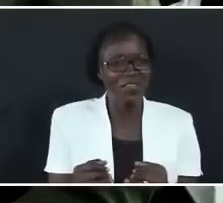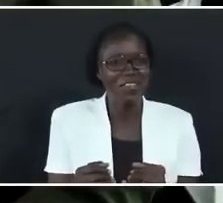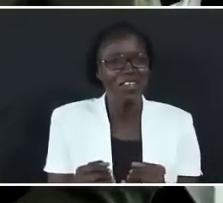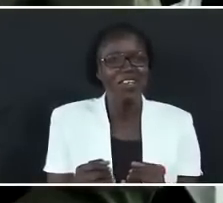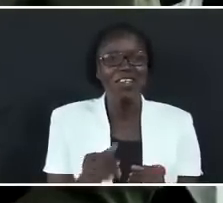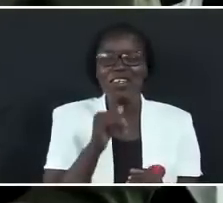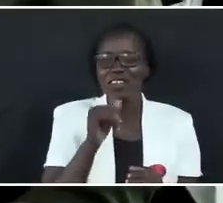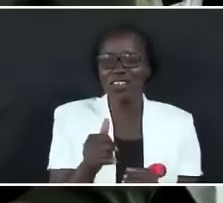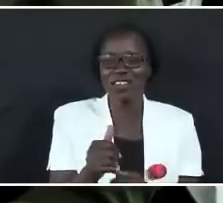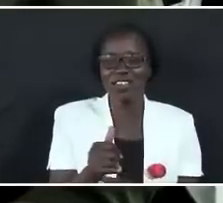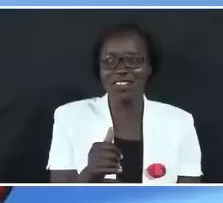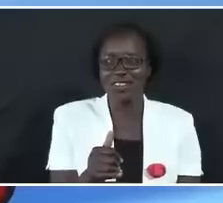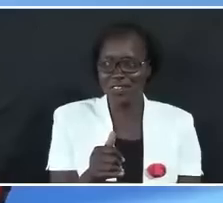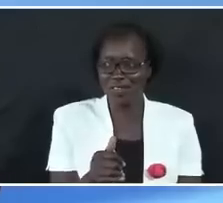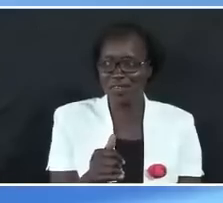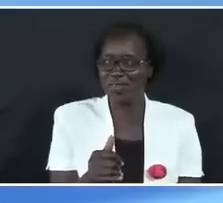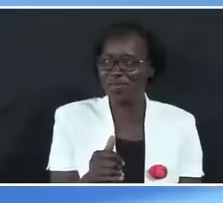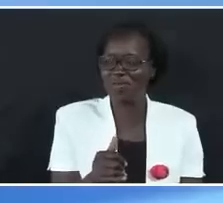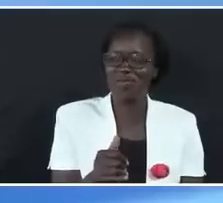You will not.